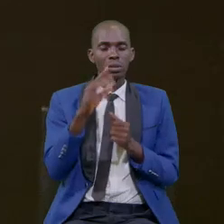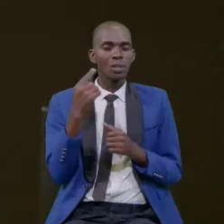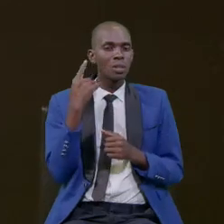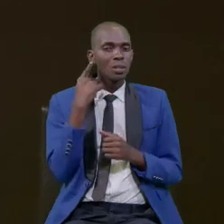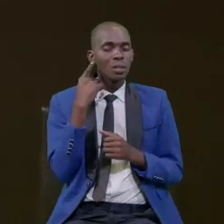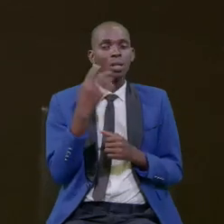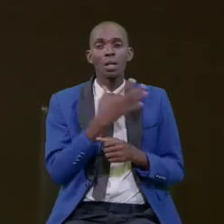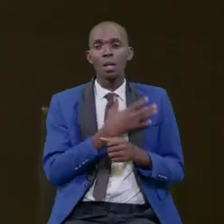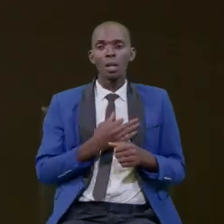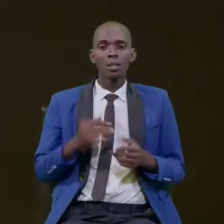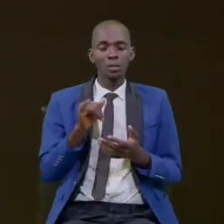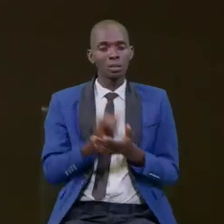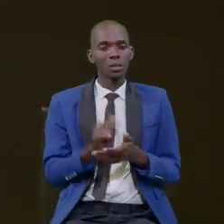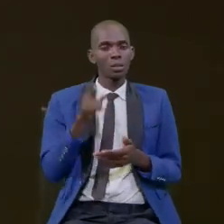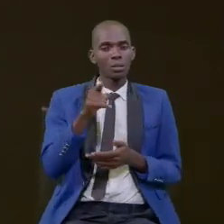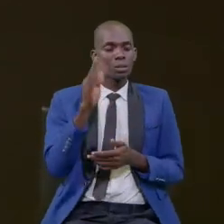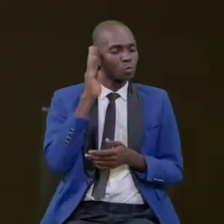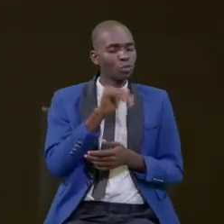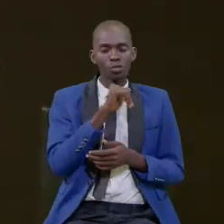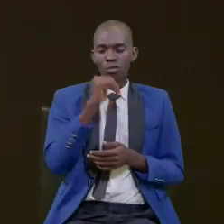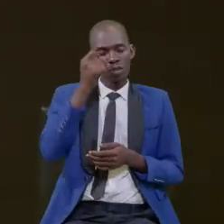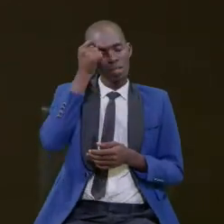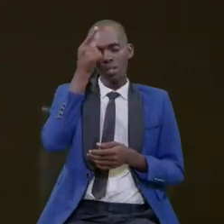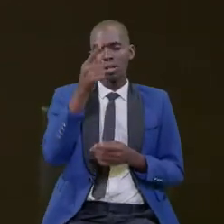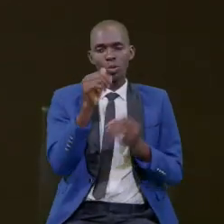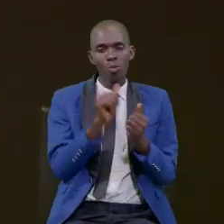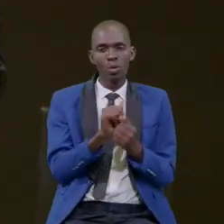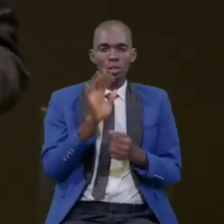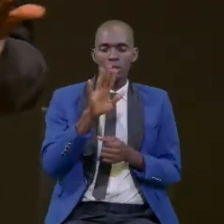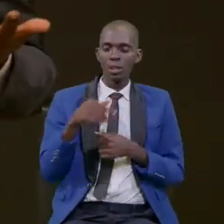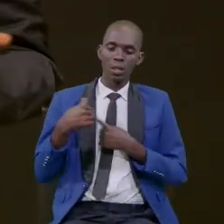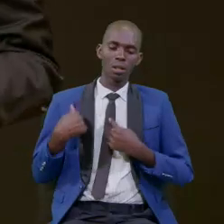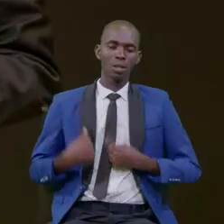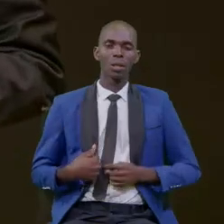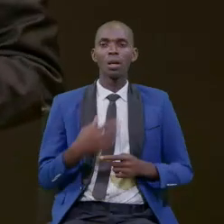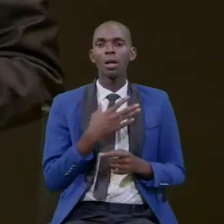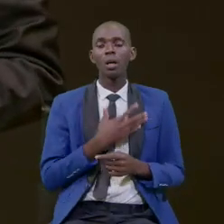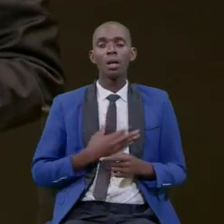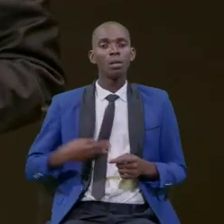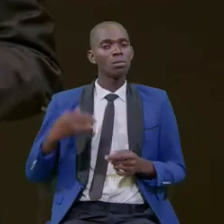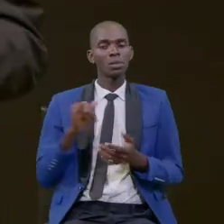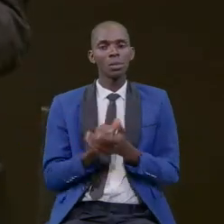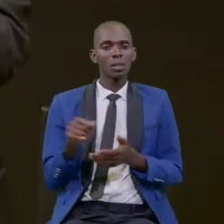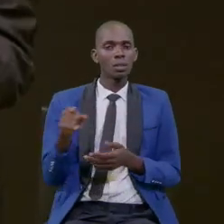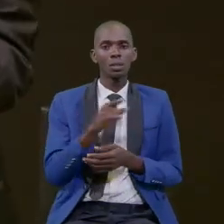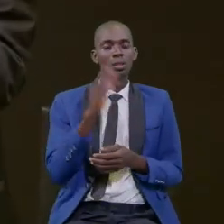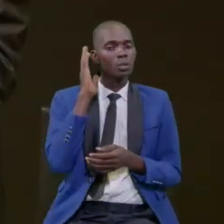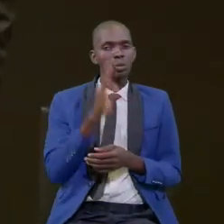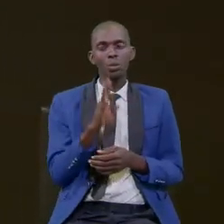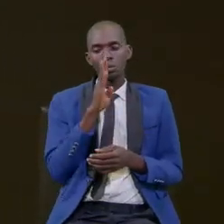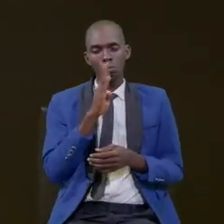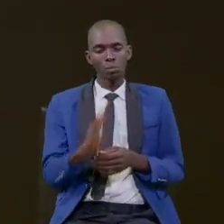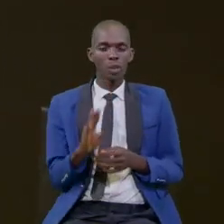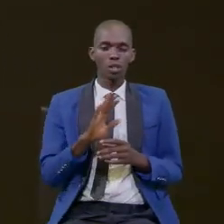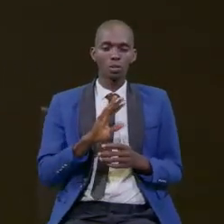should understand with their heart and should be converted, and I